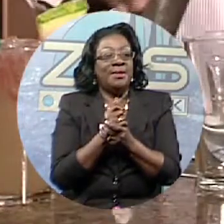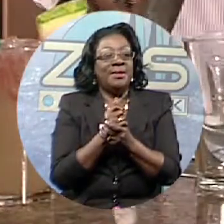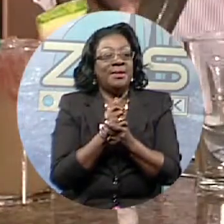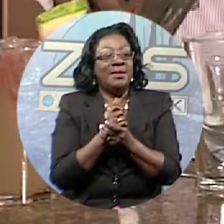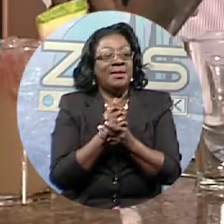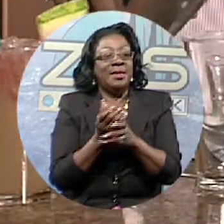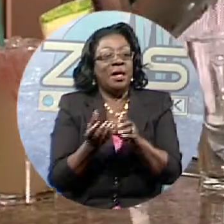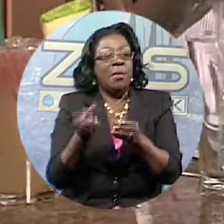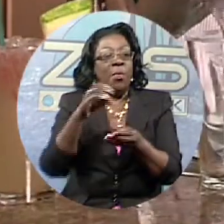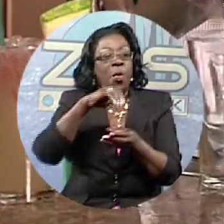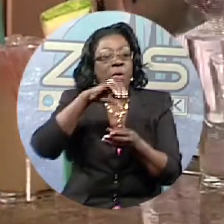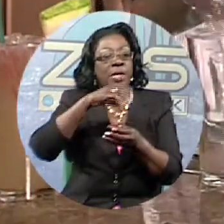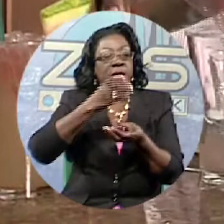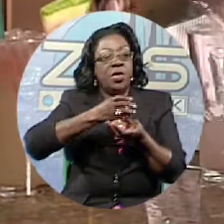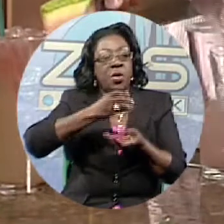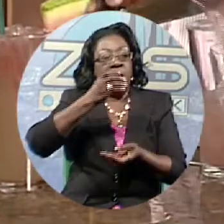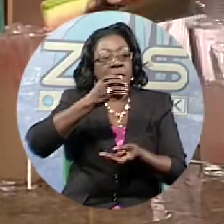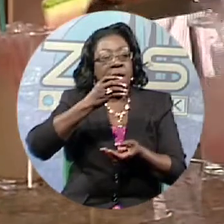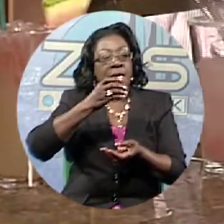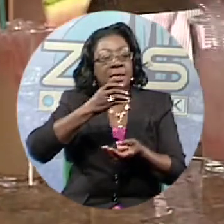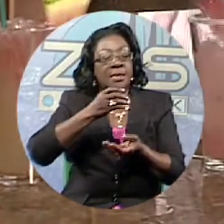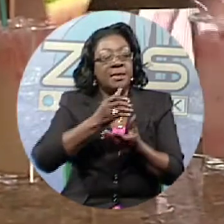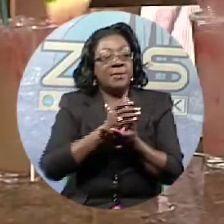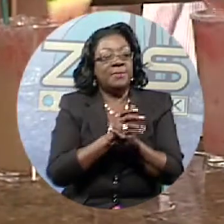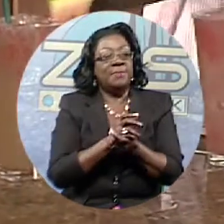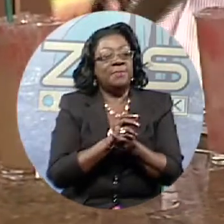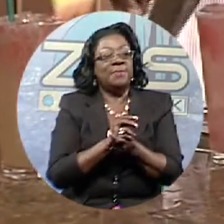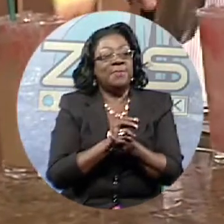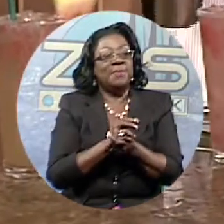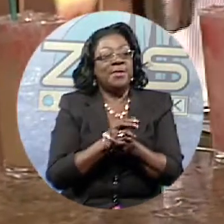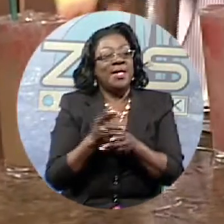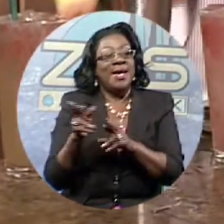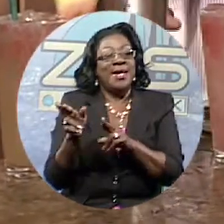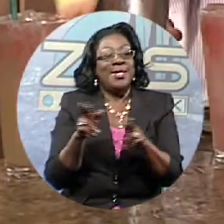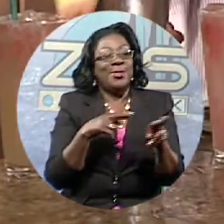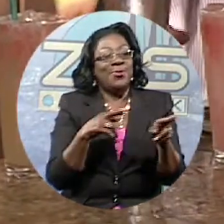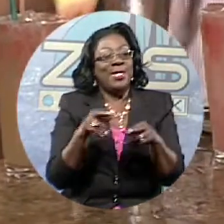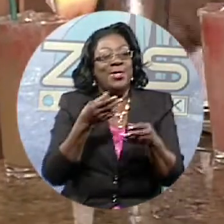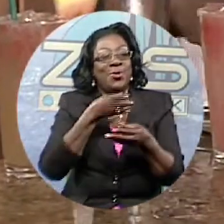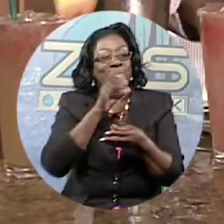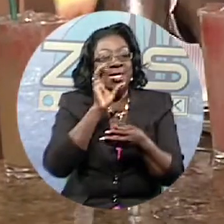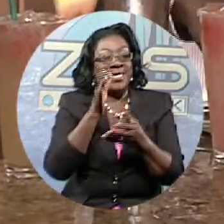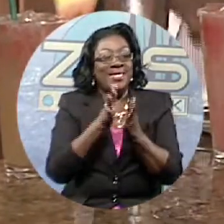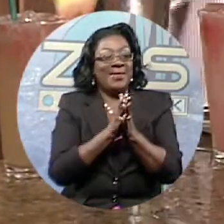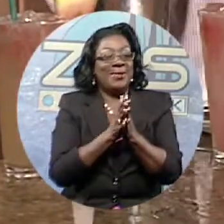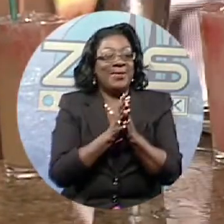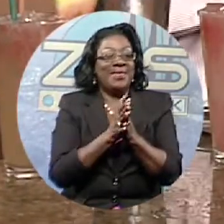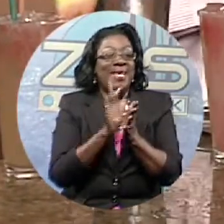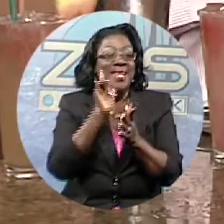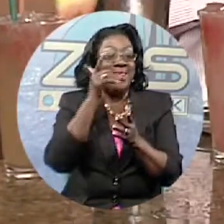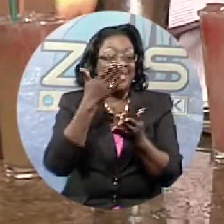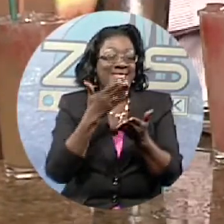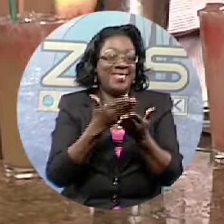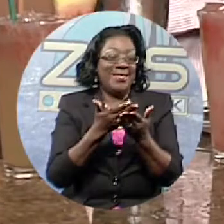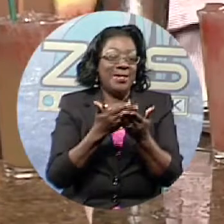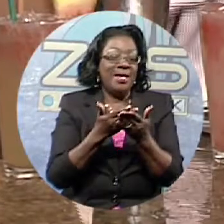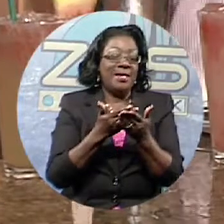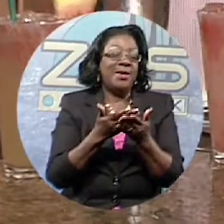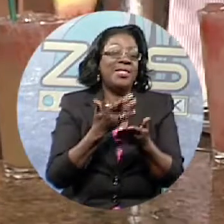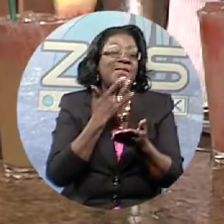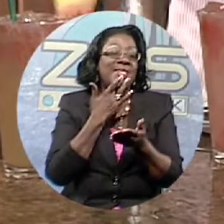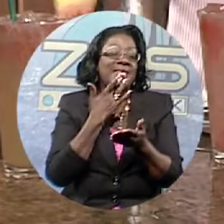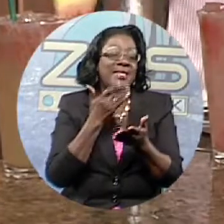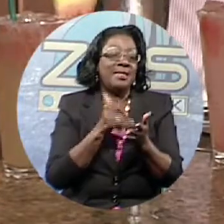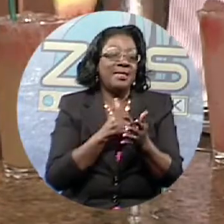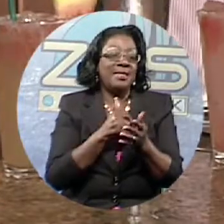I'm just going to pour it right into our salted rim glass. There you go. It looks good, but of course I have to give it a taste.